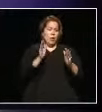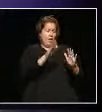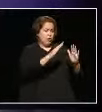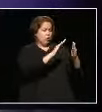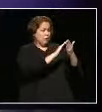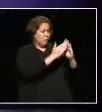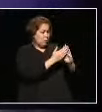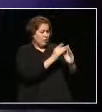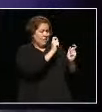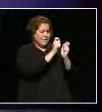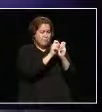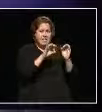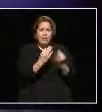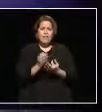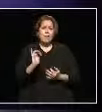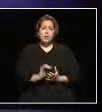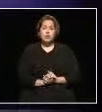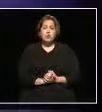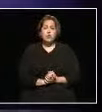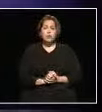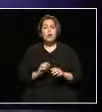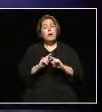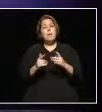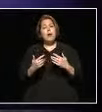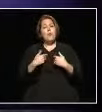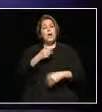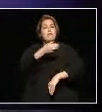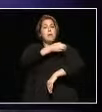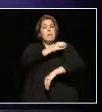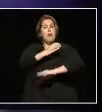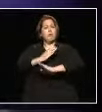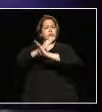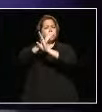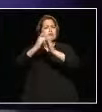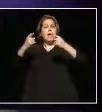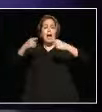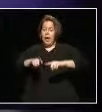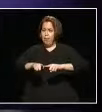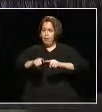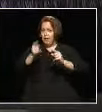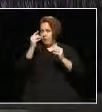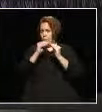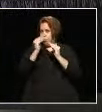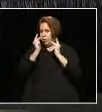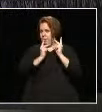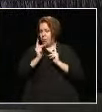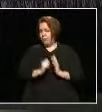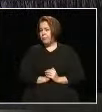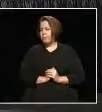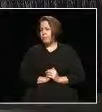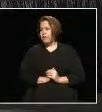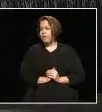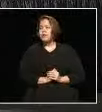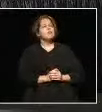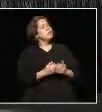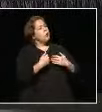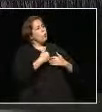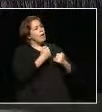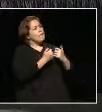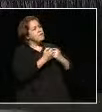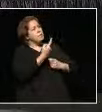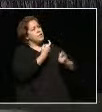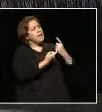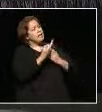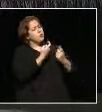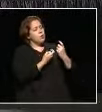particular families, but we have the power to prevent that from happening to more people. We have some text questions